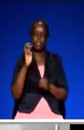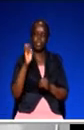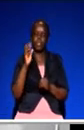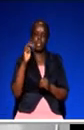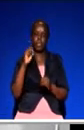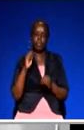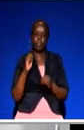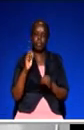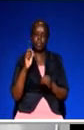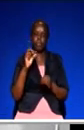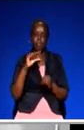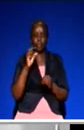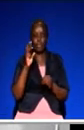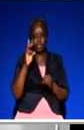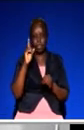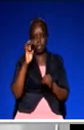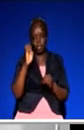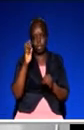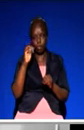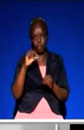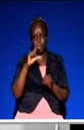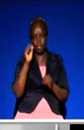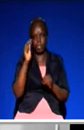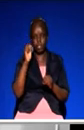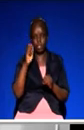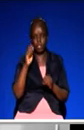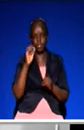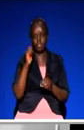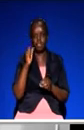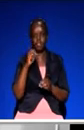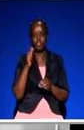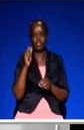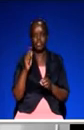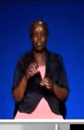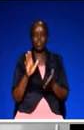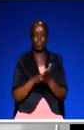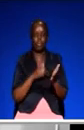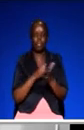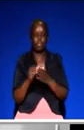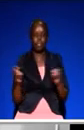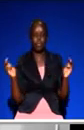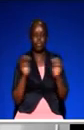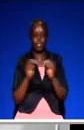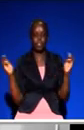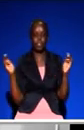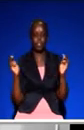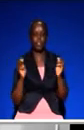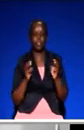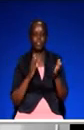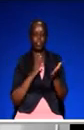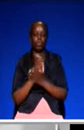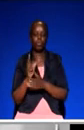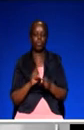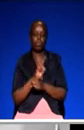And we'll further see how magnets can be destroyed. Magnets can be destroyed